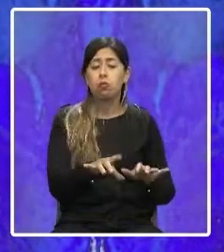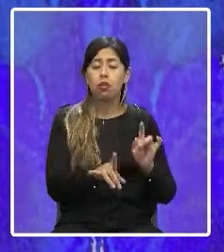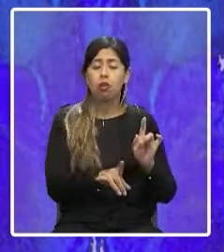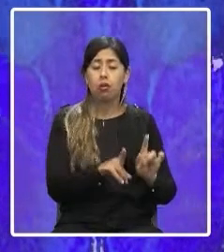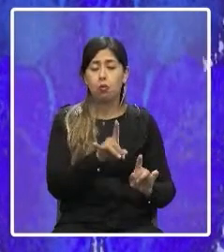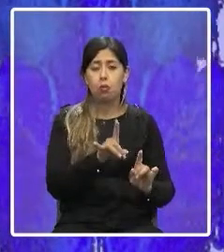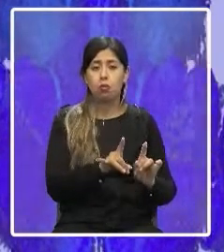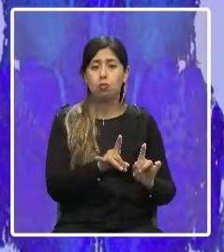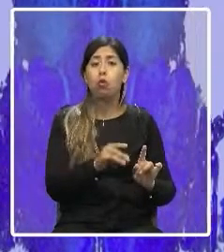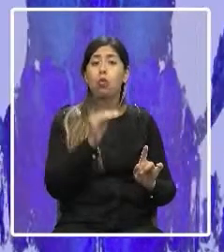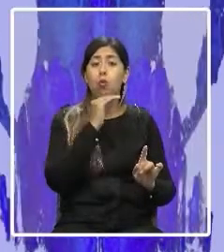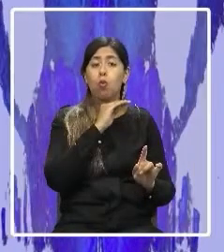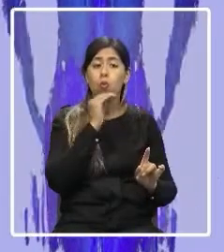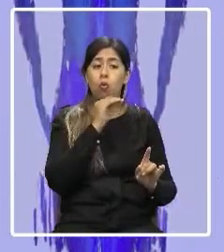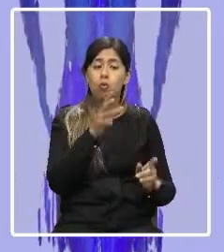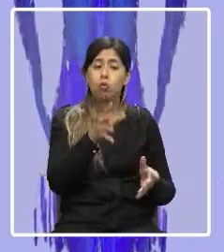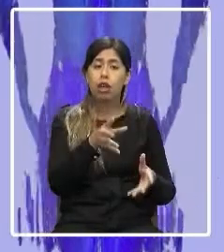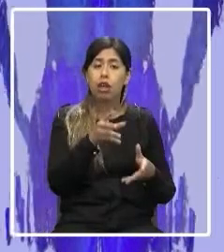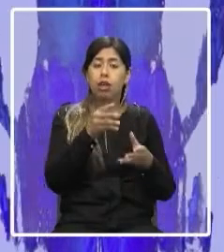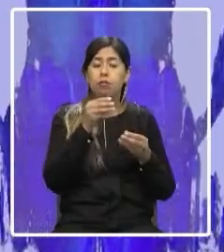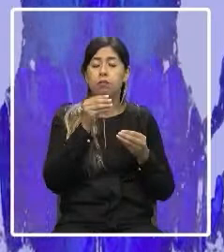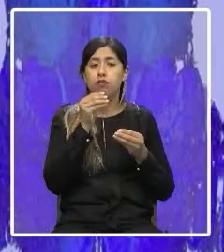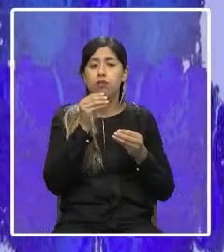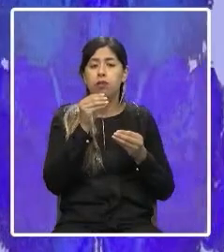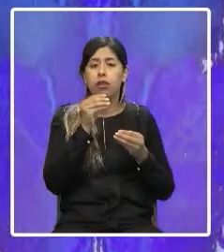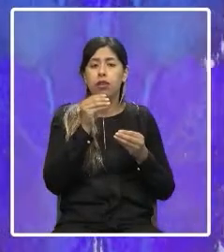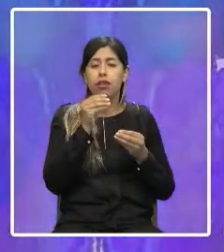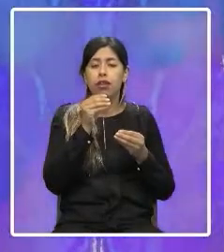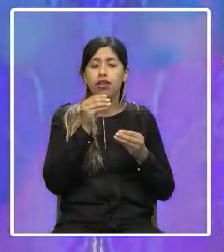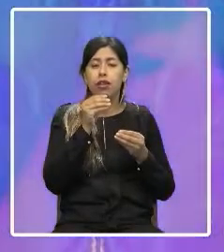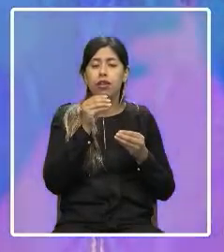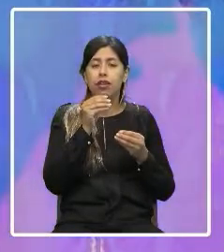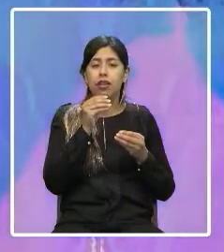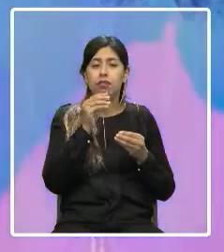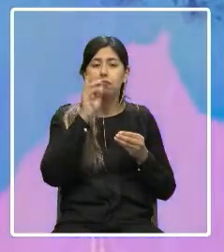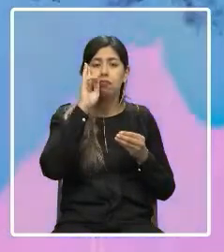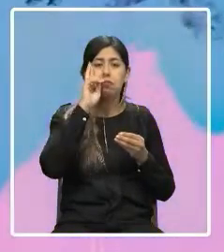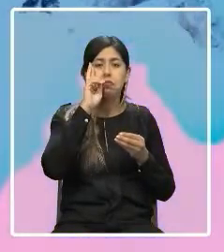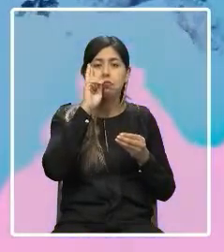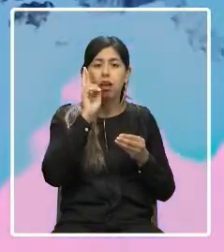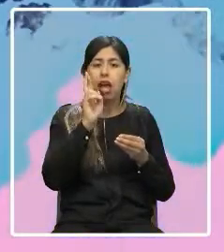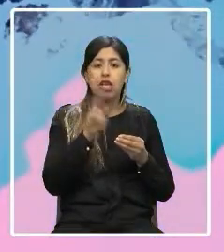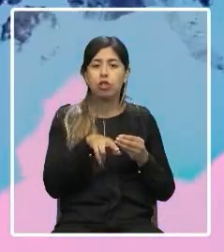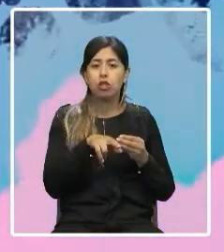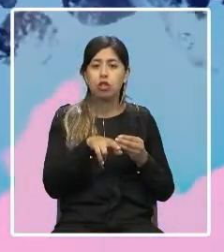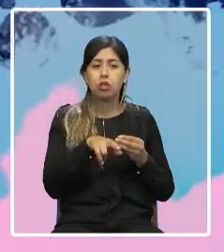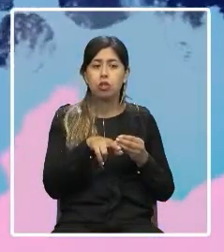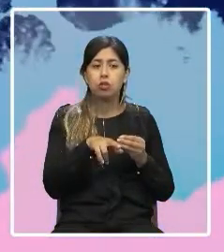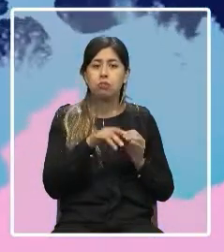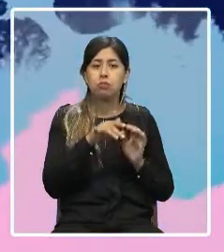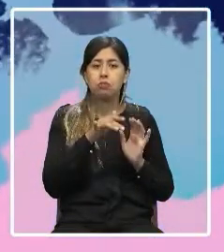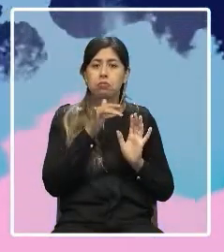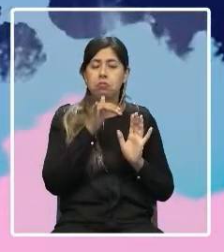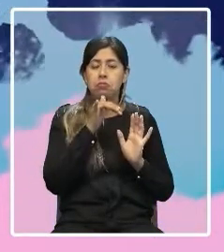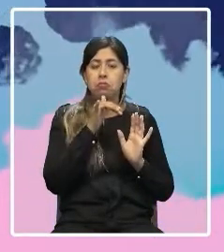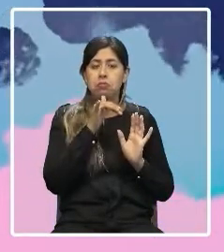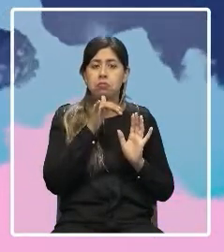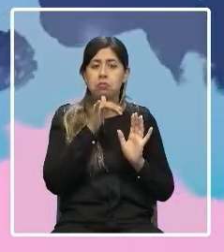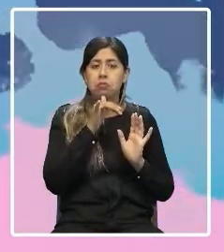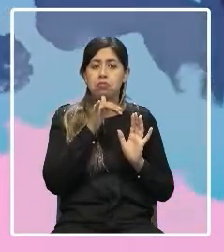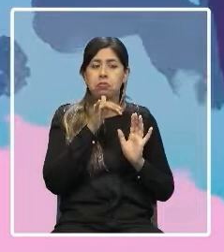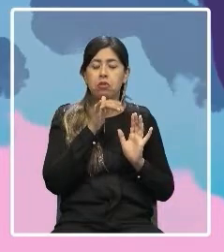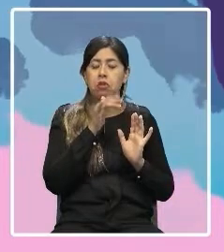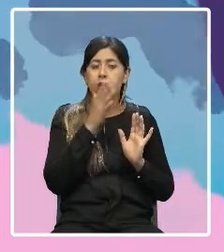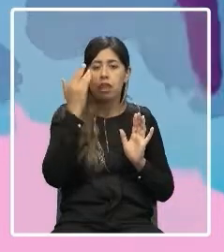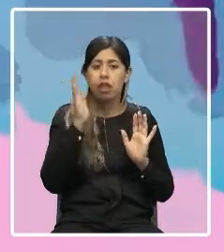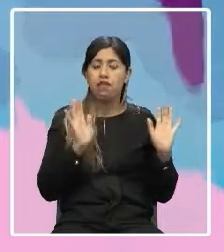and uncertain. Now, obviously here we're just talking about drug addictions. We're not even talking about addictions that don't involve the ingestion